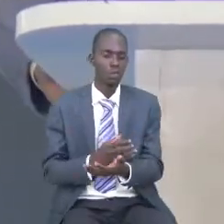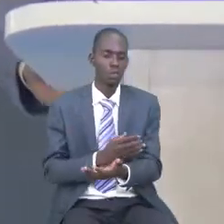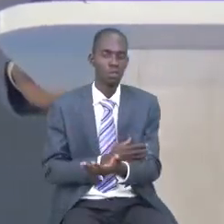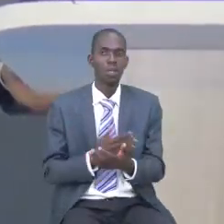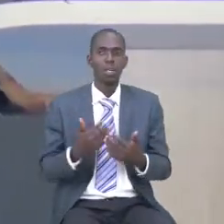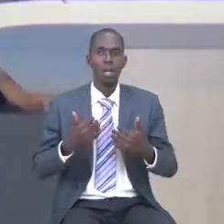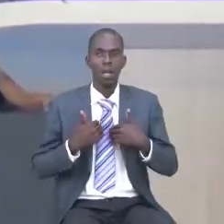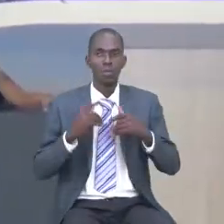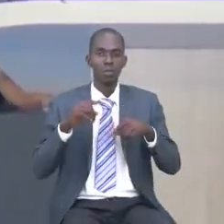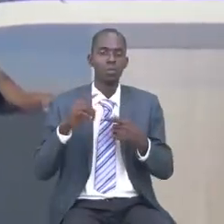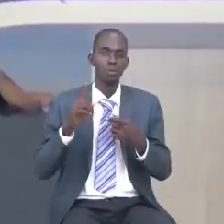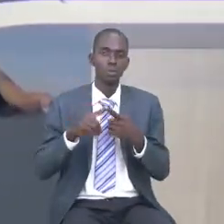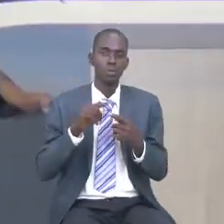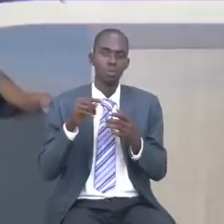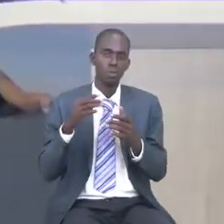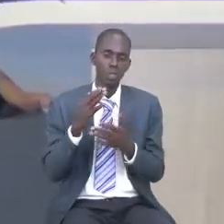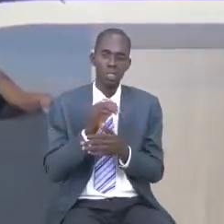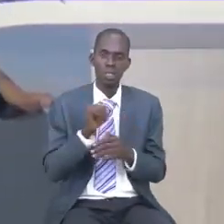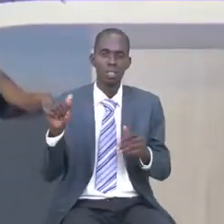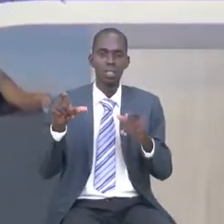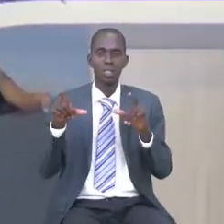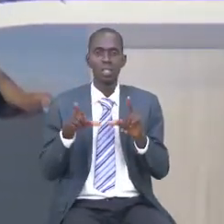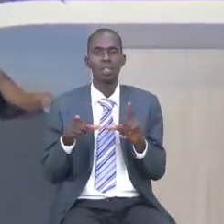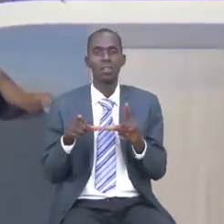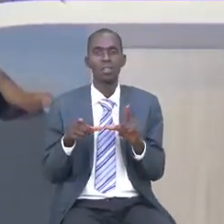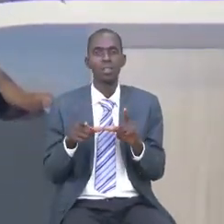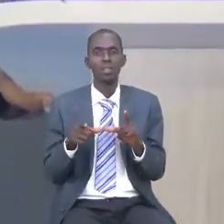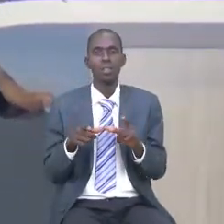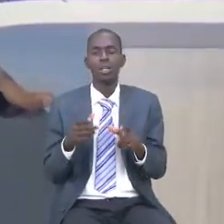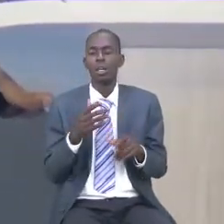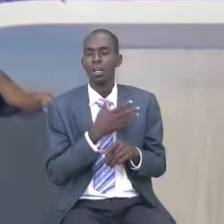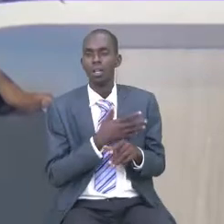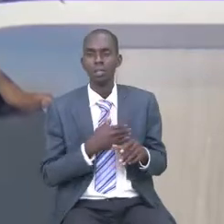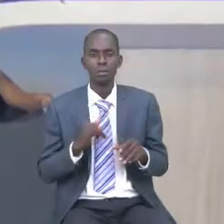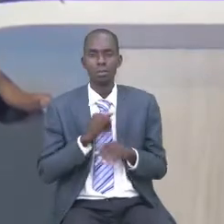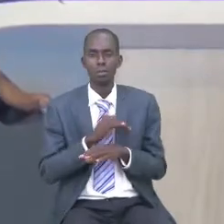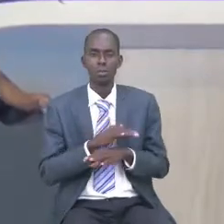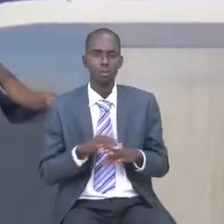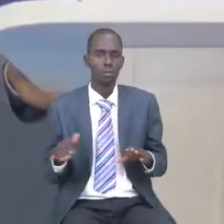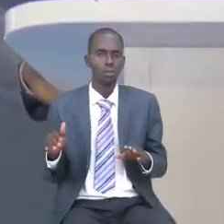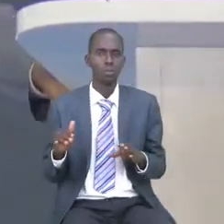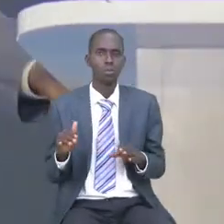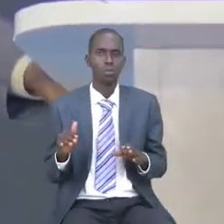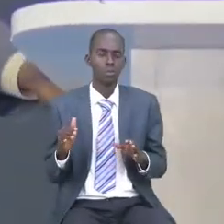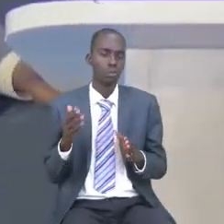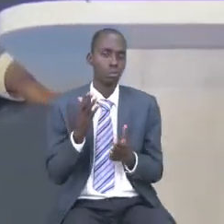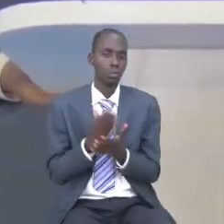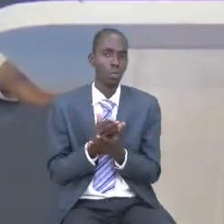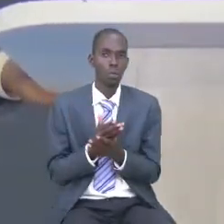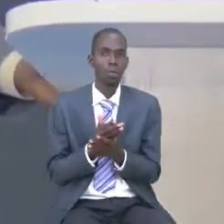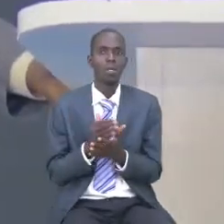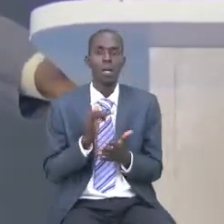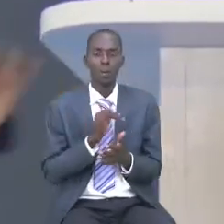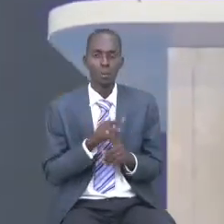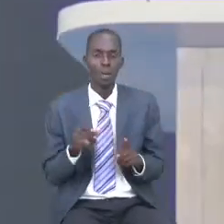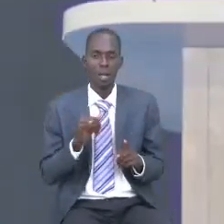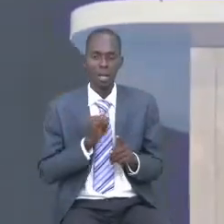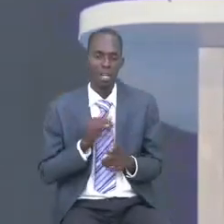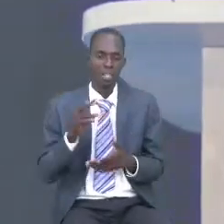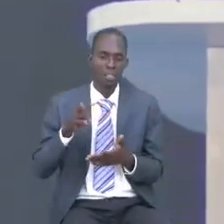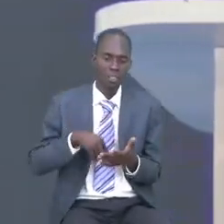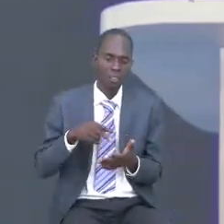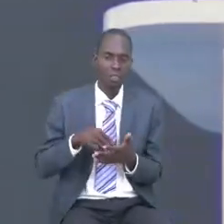this level. I read him. I don't stop with him. I read to research and